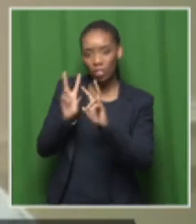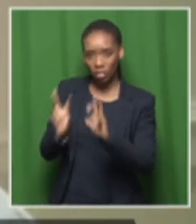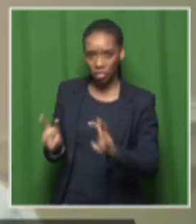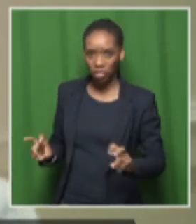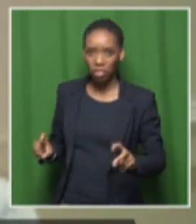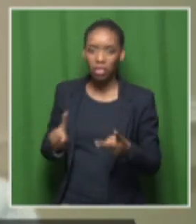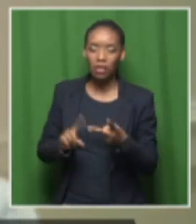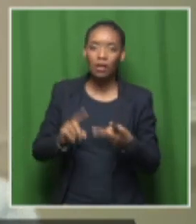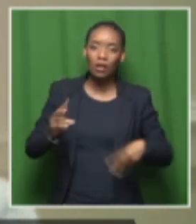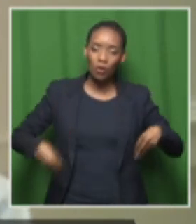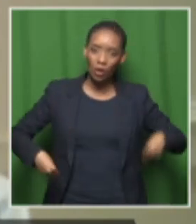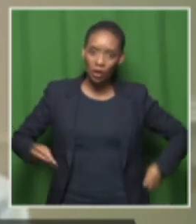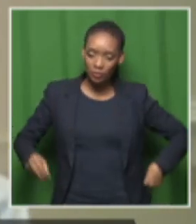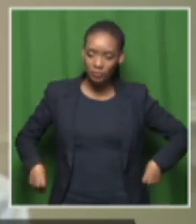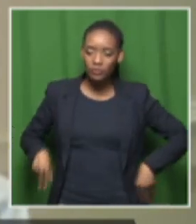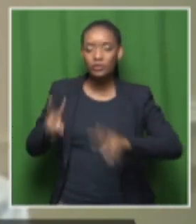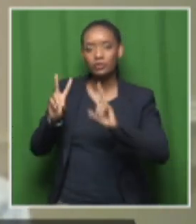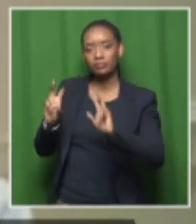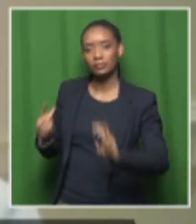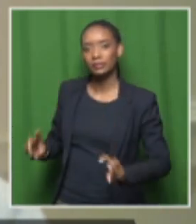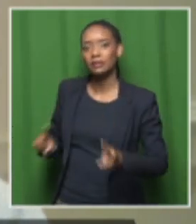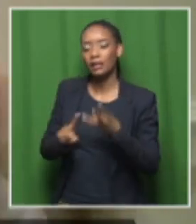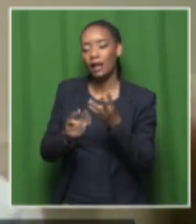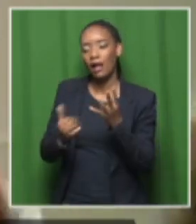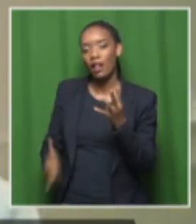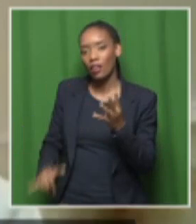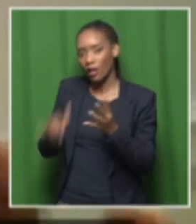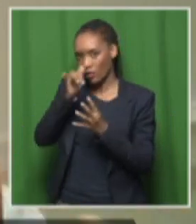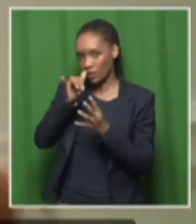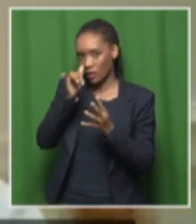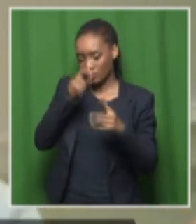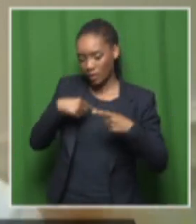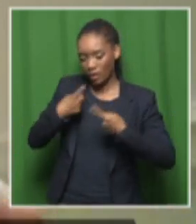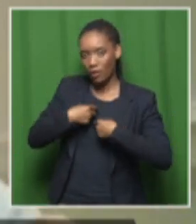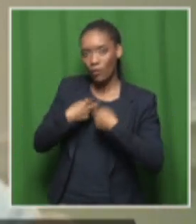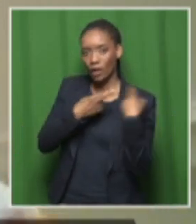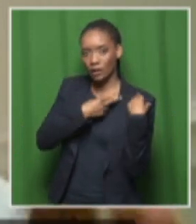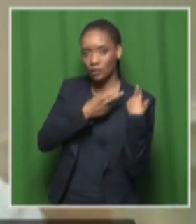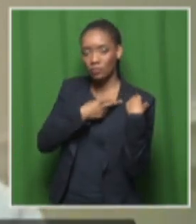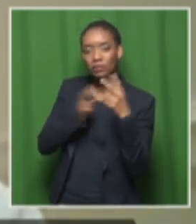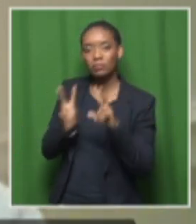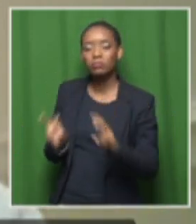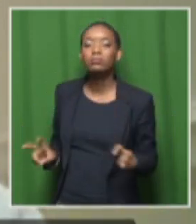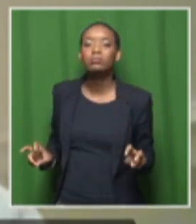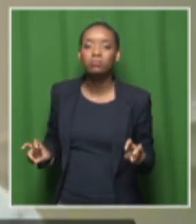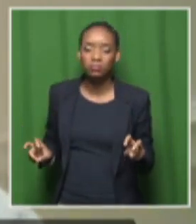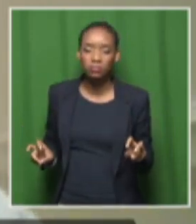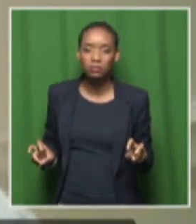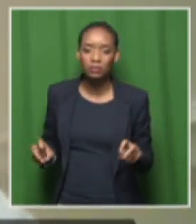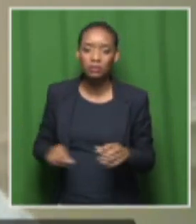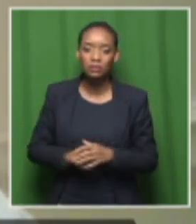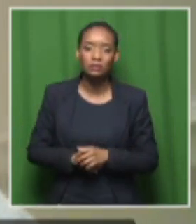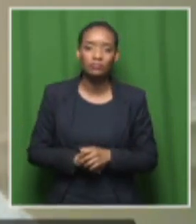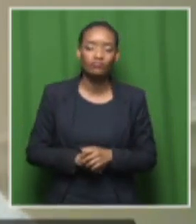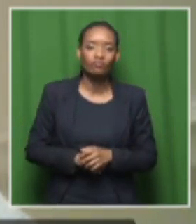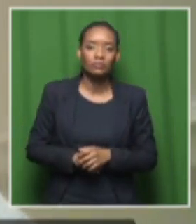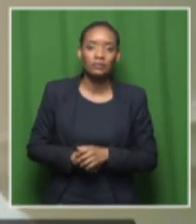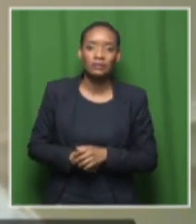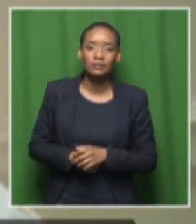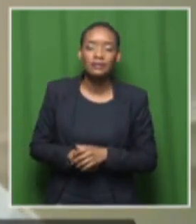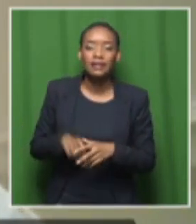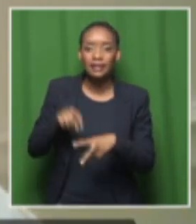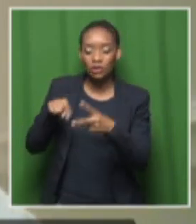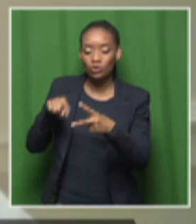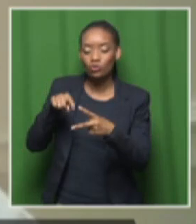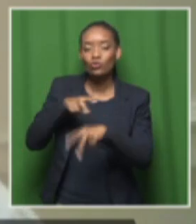the corruption and other criminalities. So these are two areas which both require